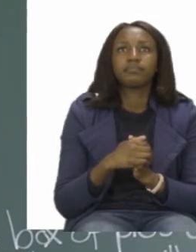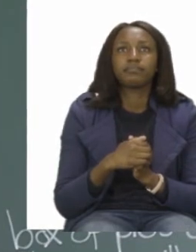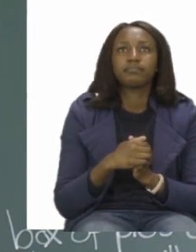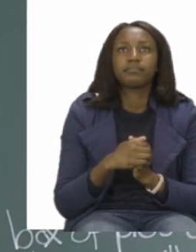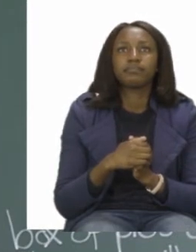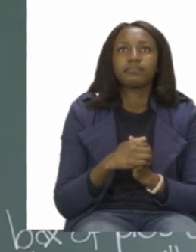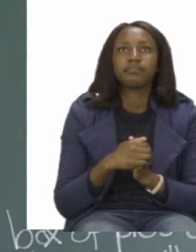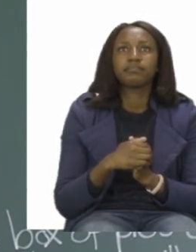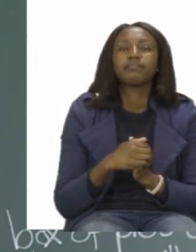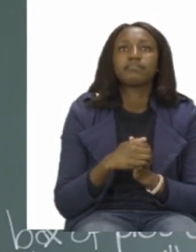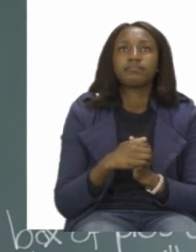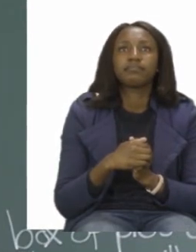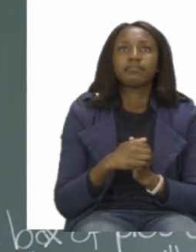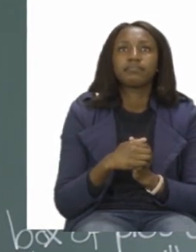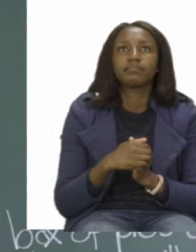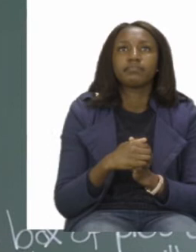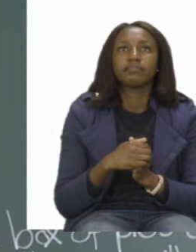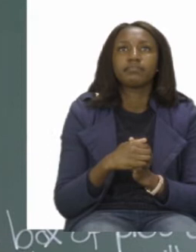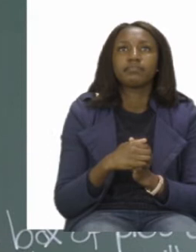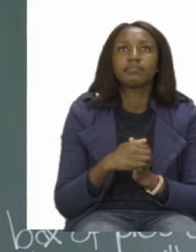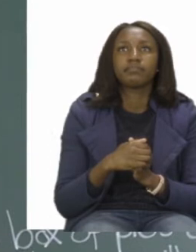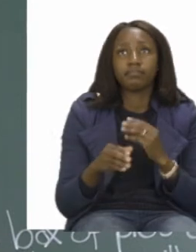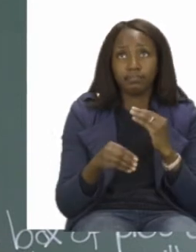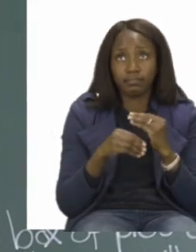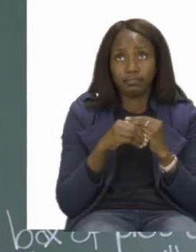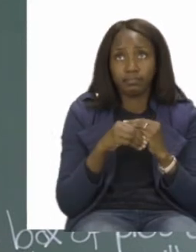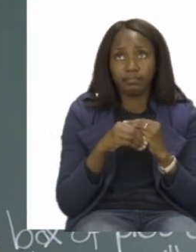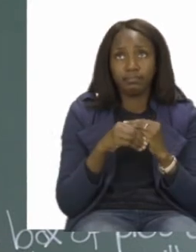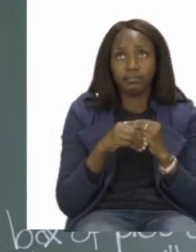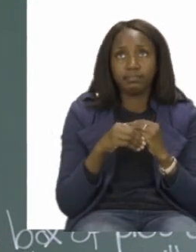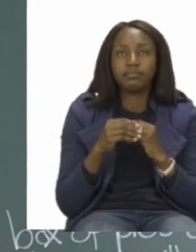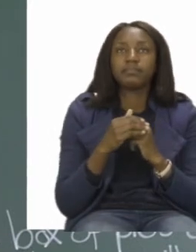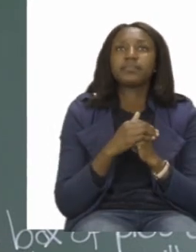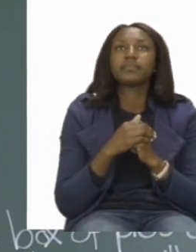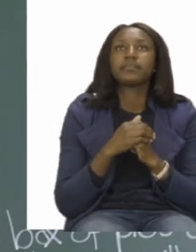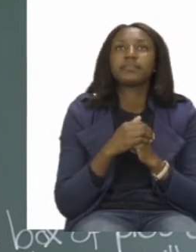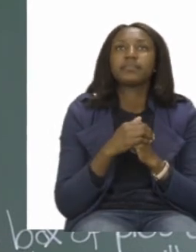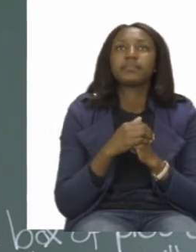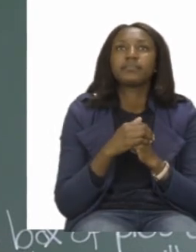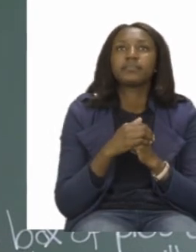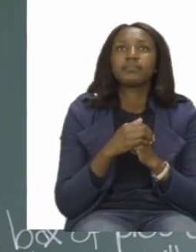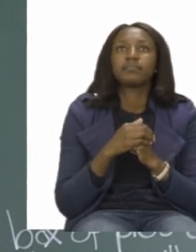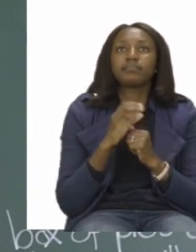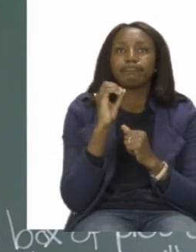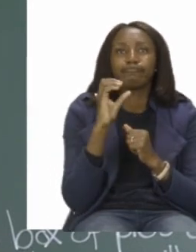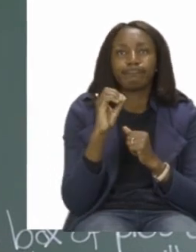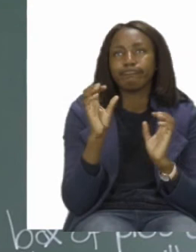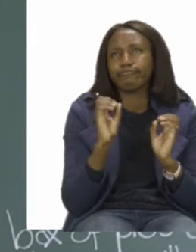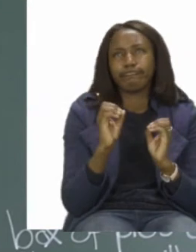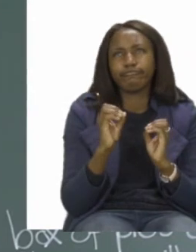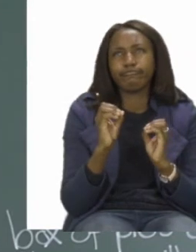coin. Okay, now we have to add them all together. So 0